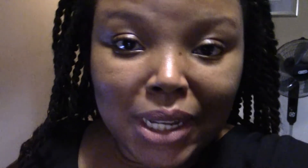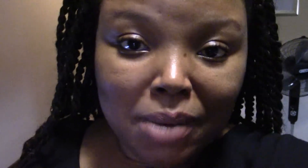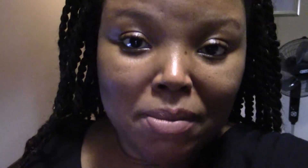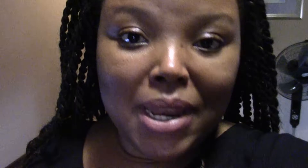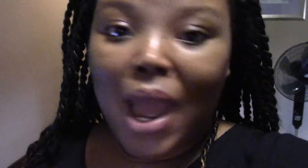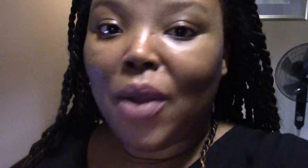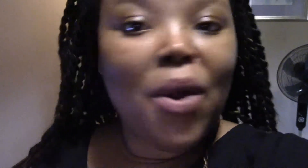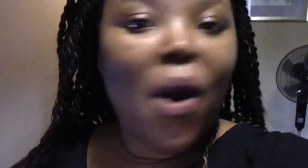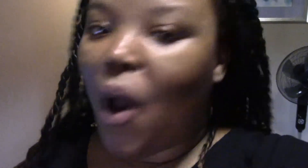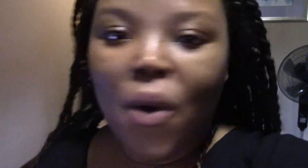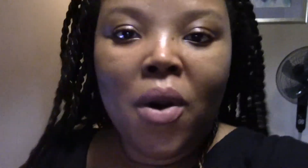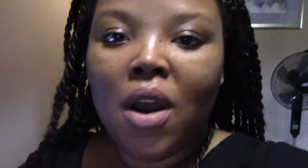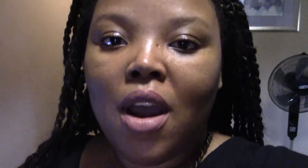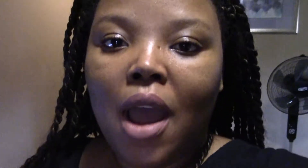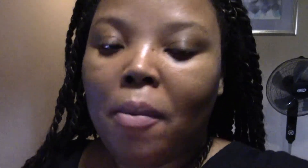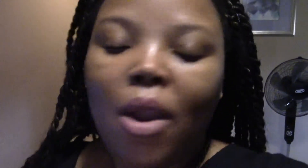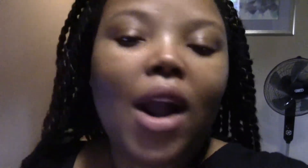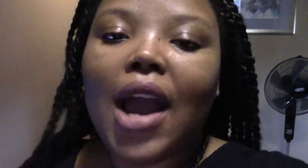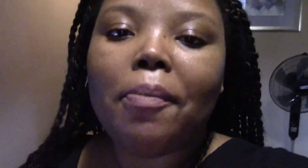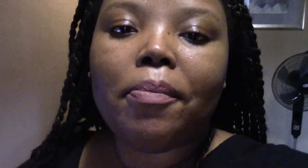thought you can get me down. No,